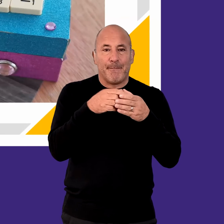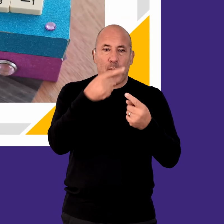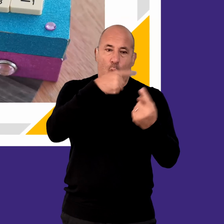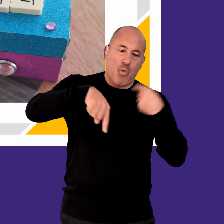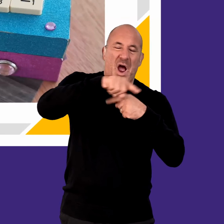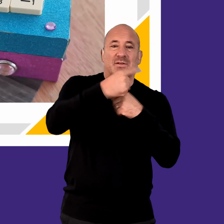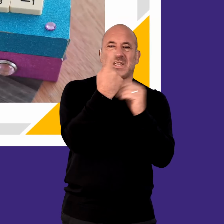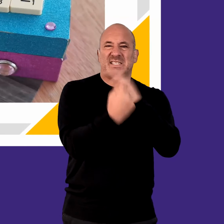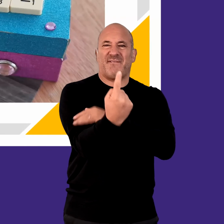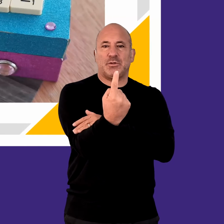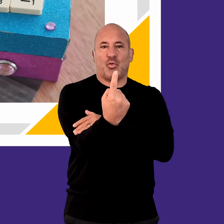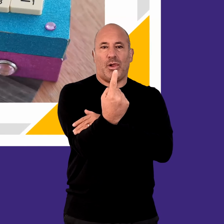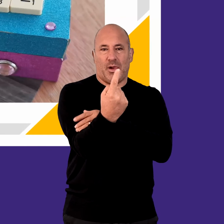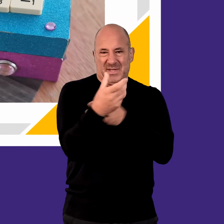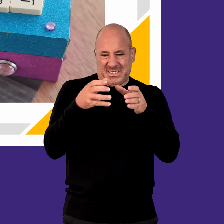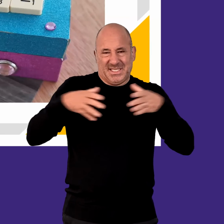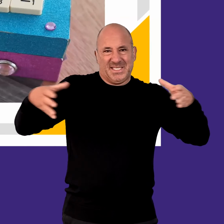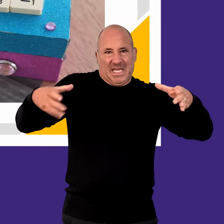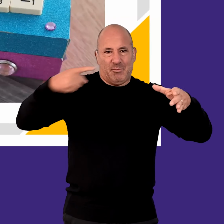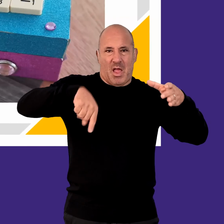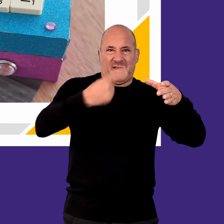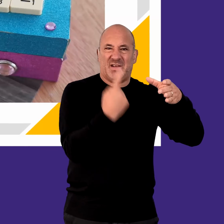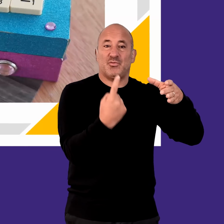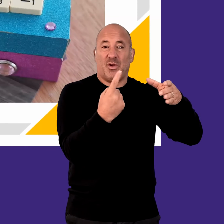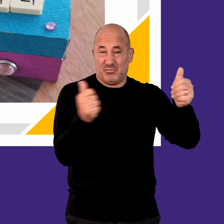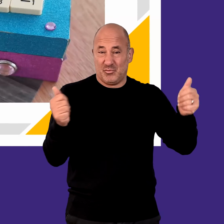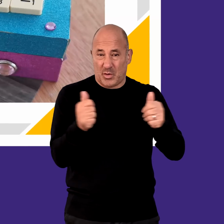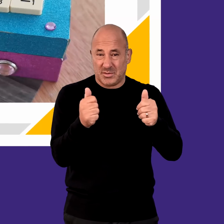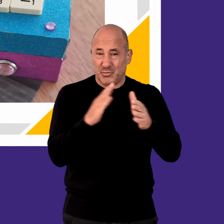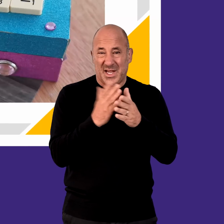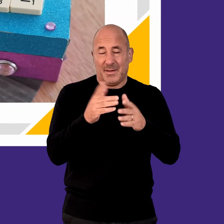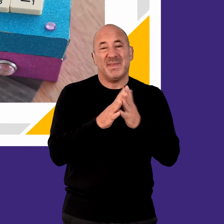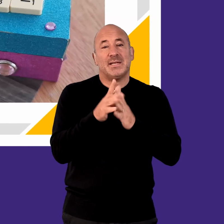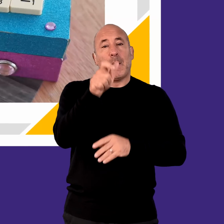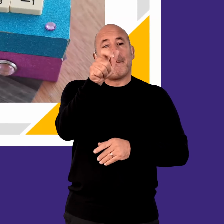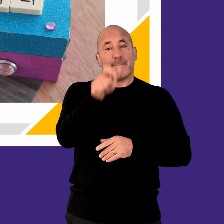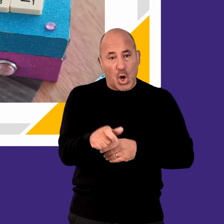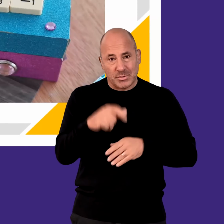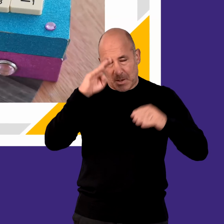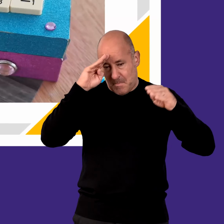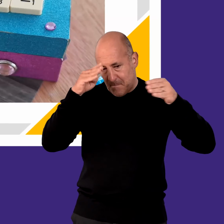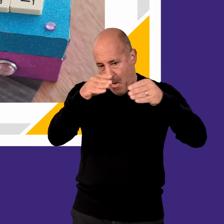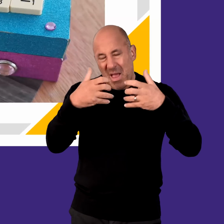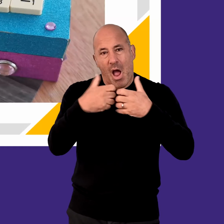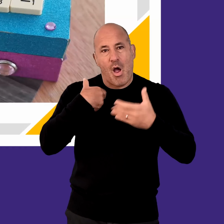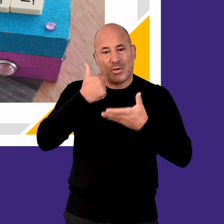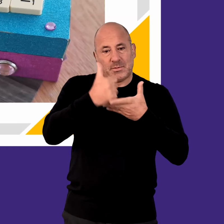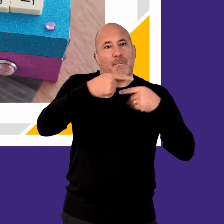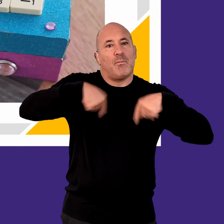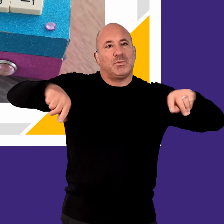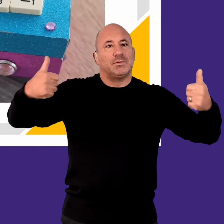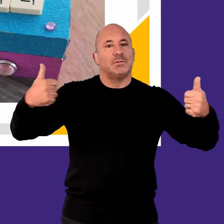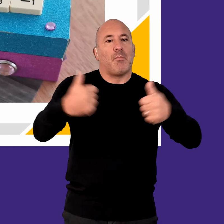TATI is, I've just learned it's team around the individual, and it's about taking a very person-centered approach to